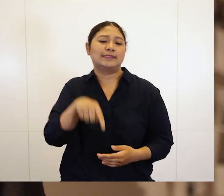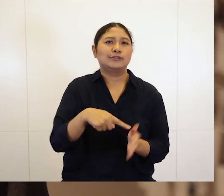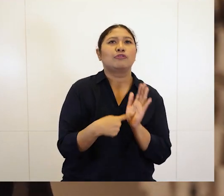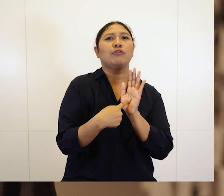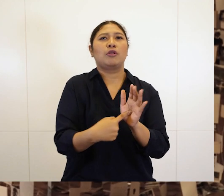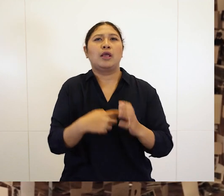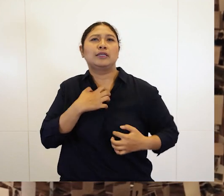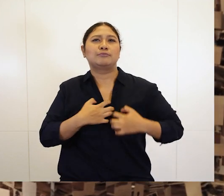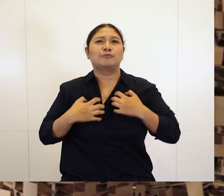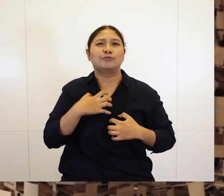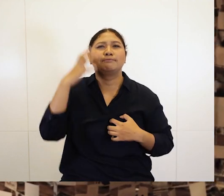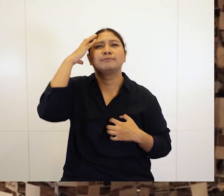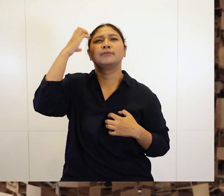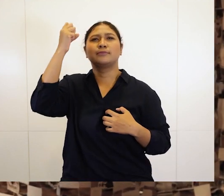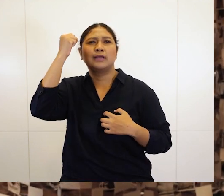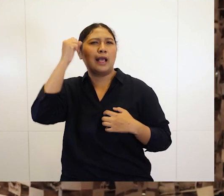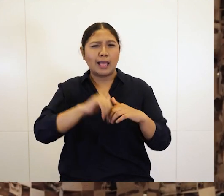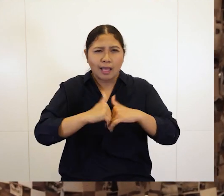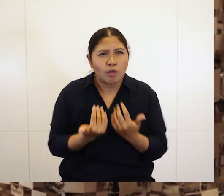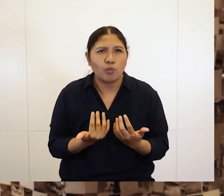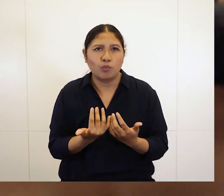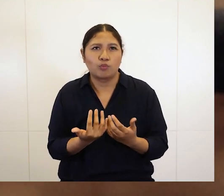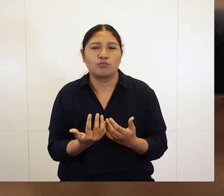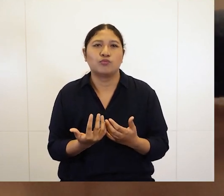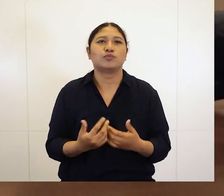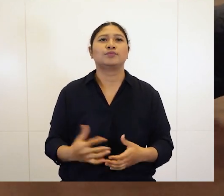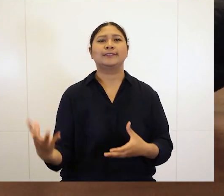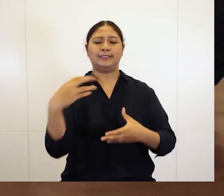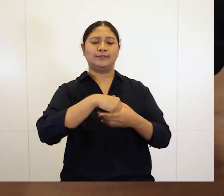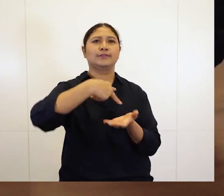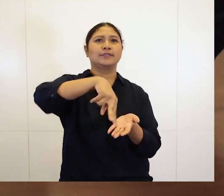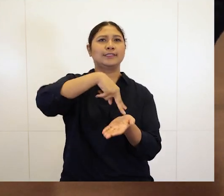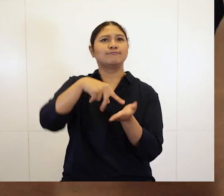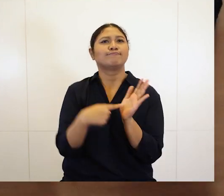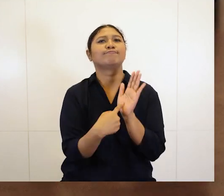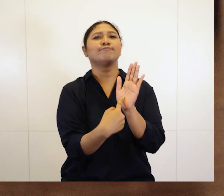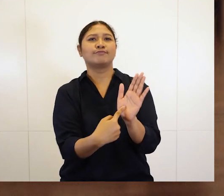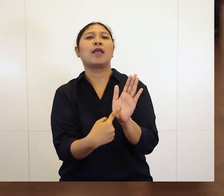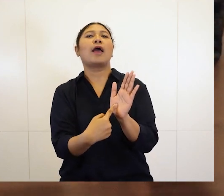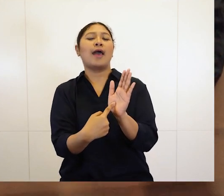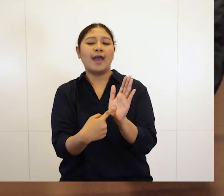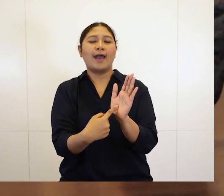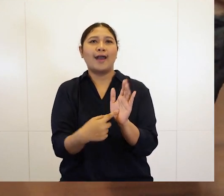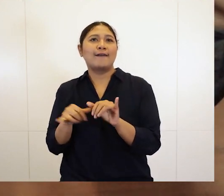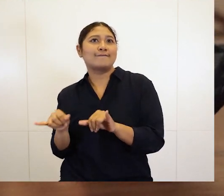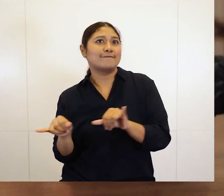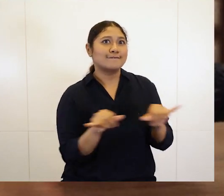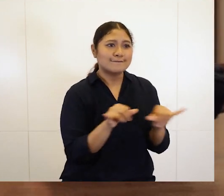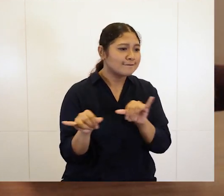a tool to capture certain emotions, experiences, memories, and presenting that in the form of